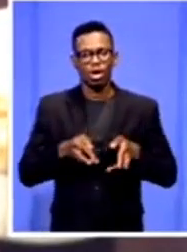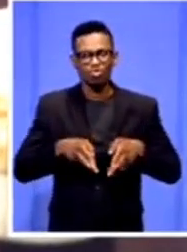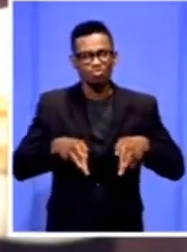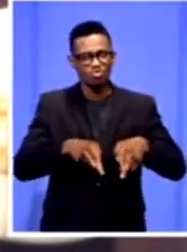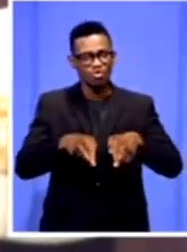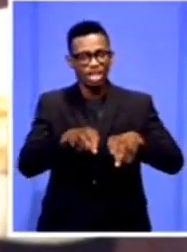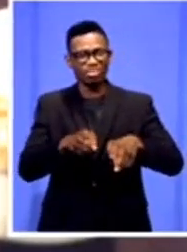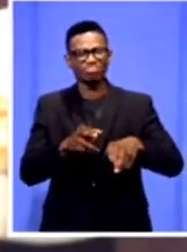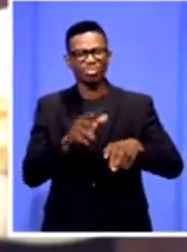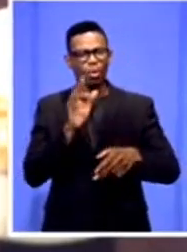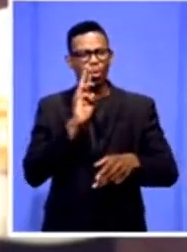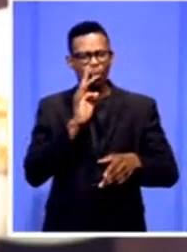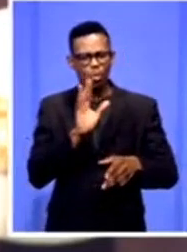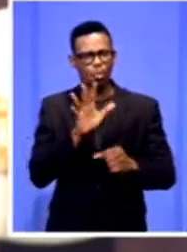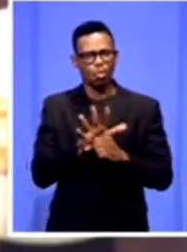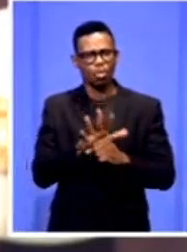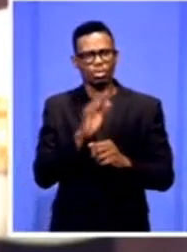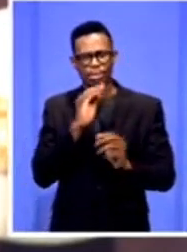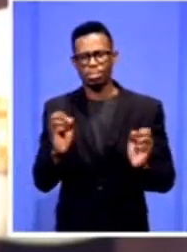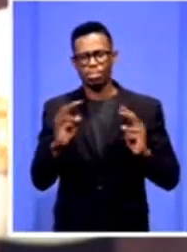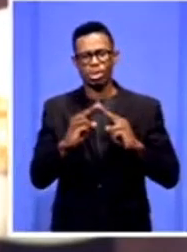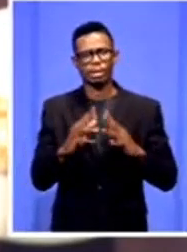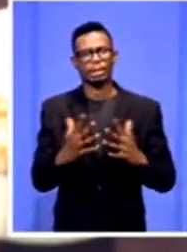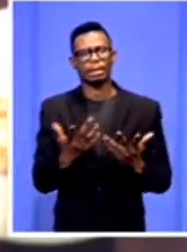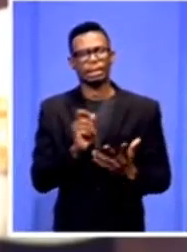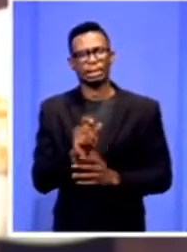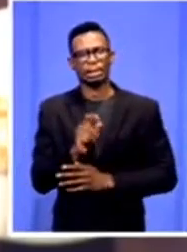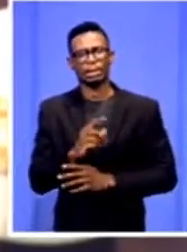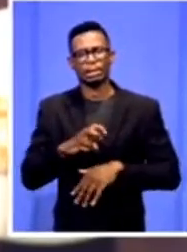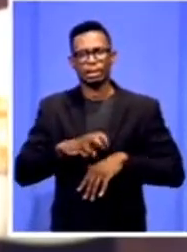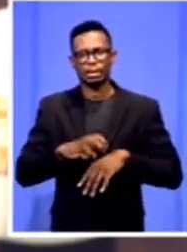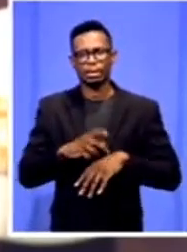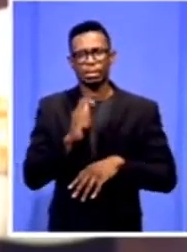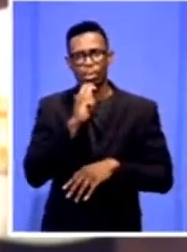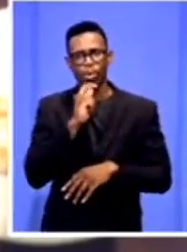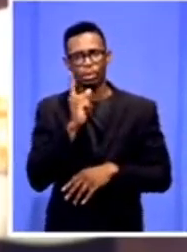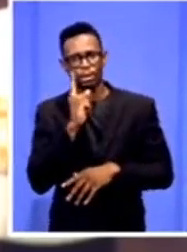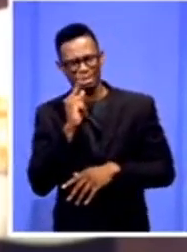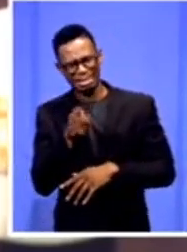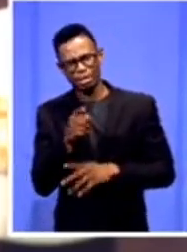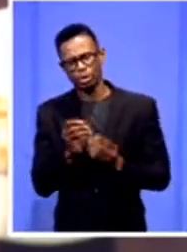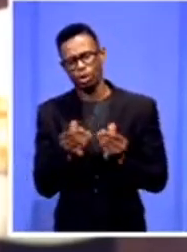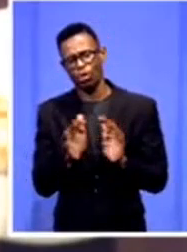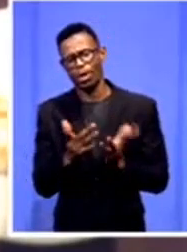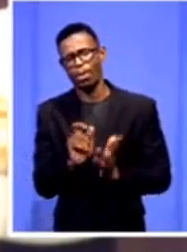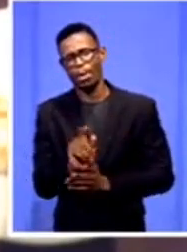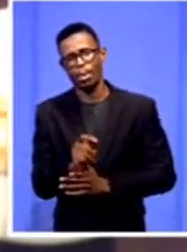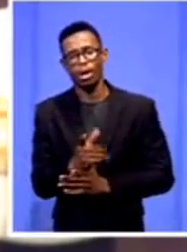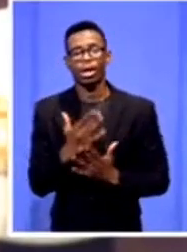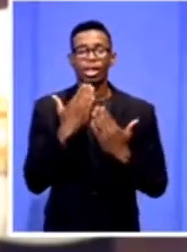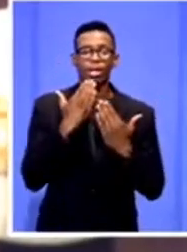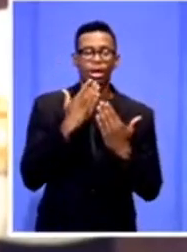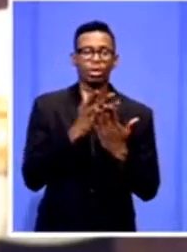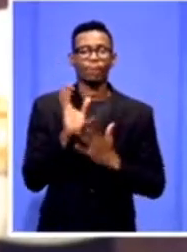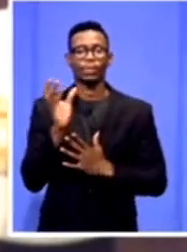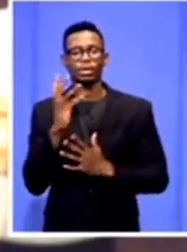re tla utlwa puong ena re tla etsa jwang. Ke a leboga, ke a leboga ma Free State a matle ka dikeletso